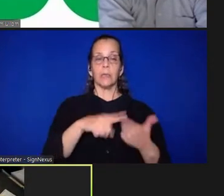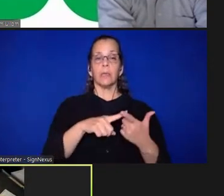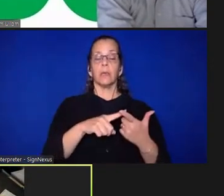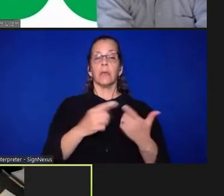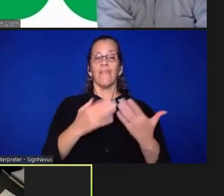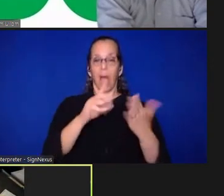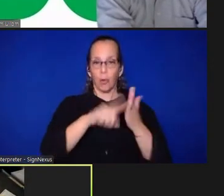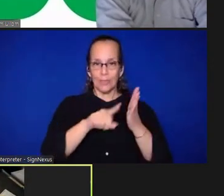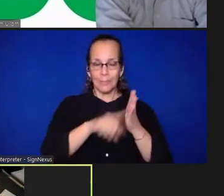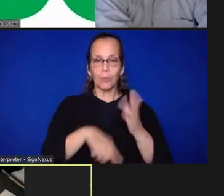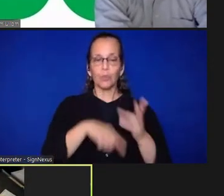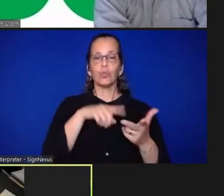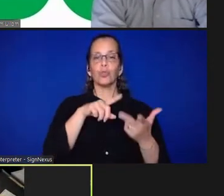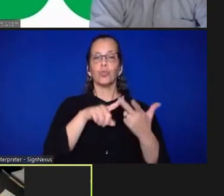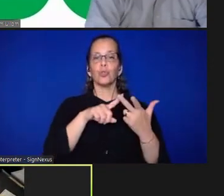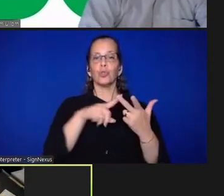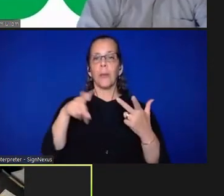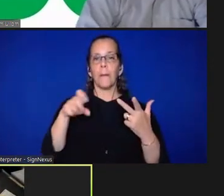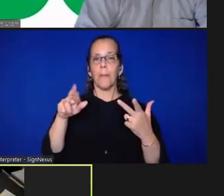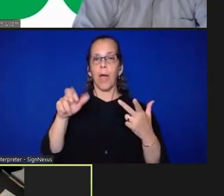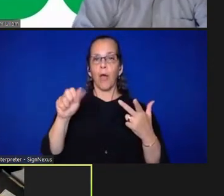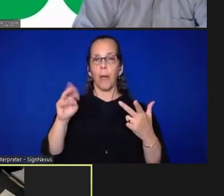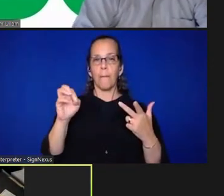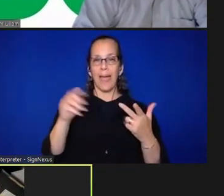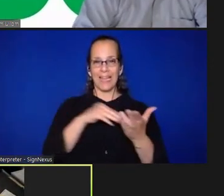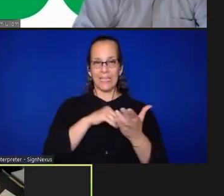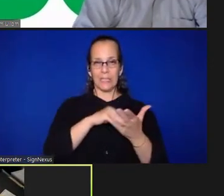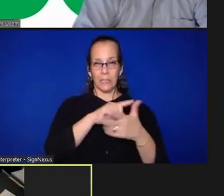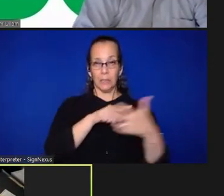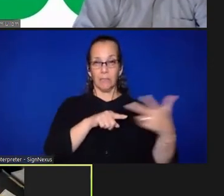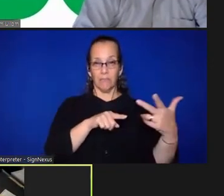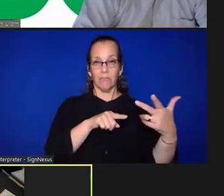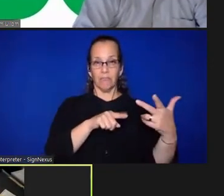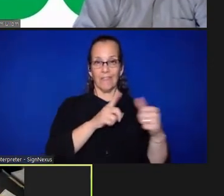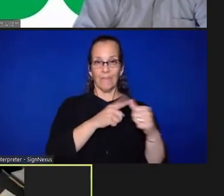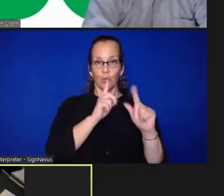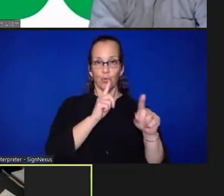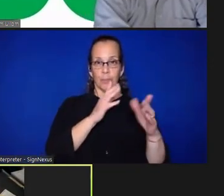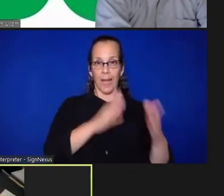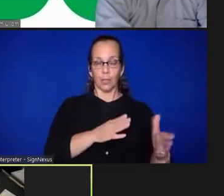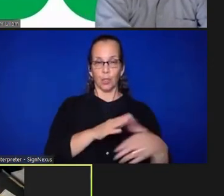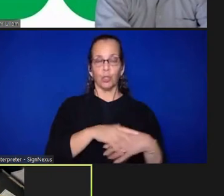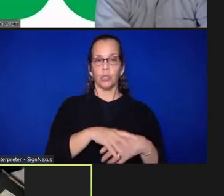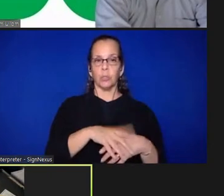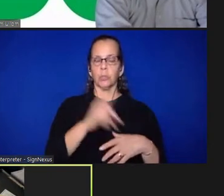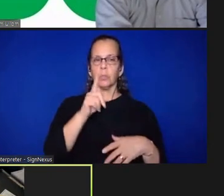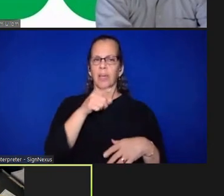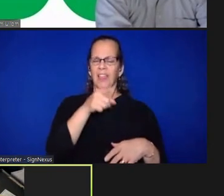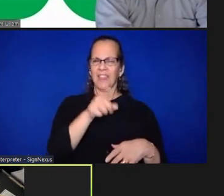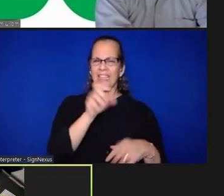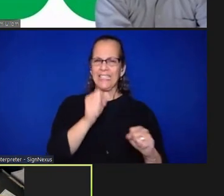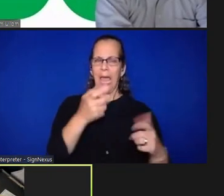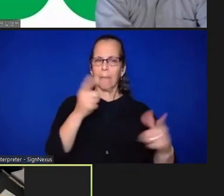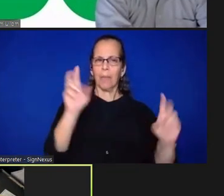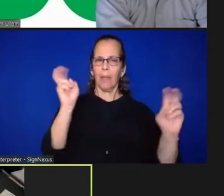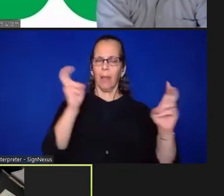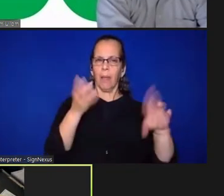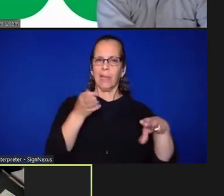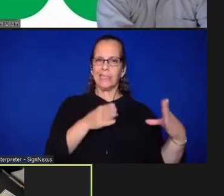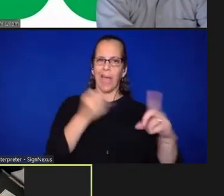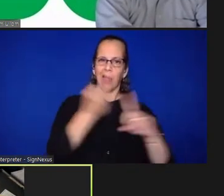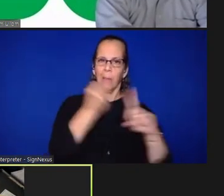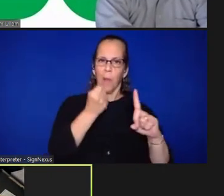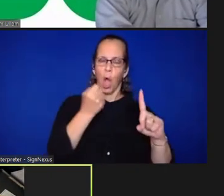congestion pricing could be a death blow to members of the FDNY EMS let's start by